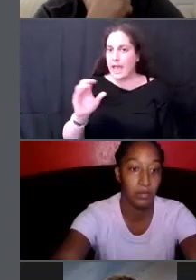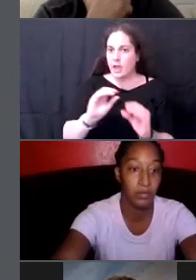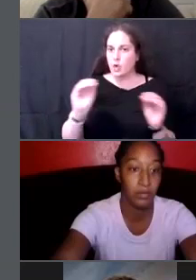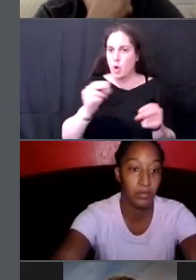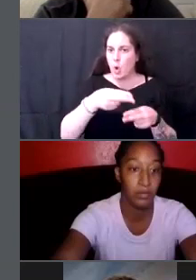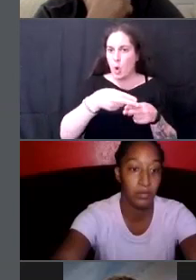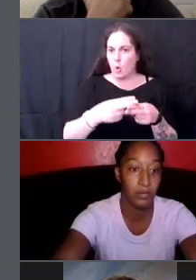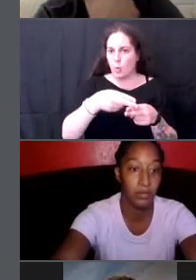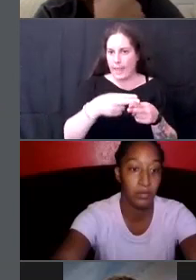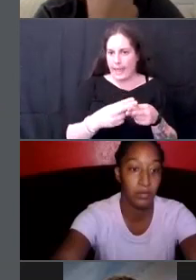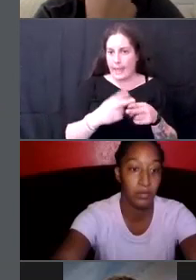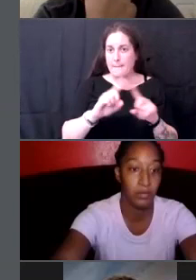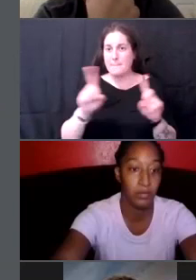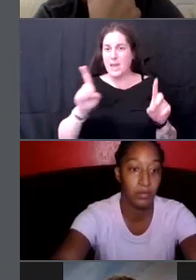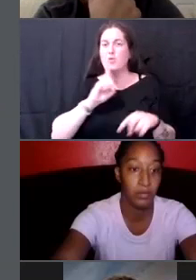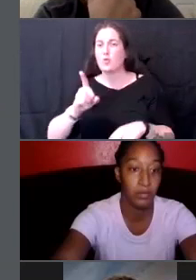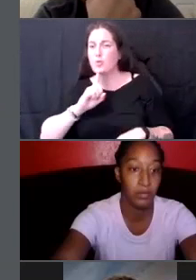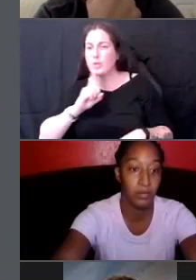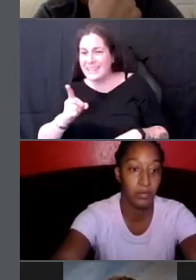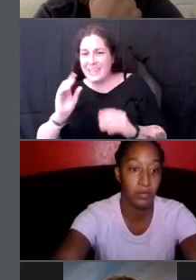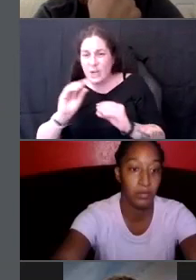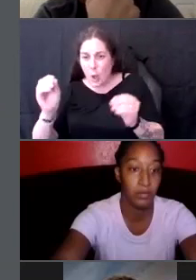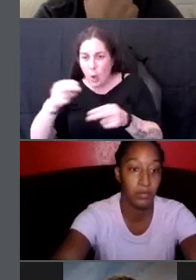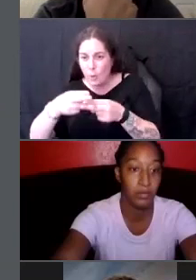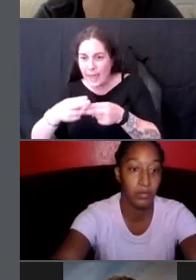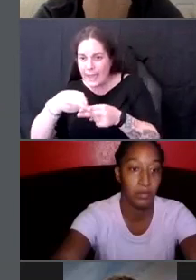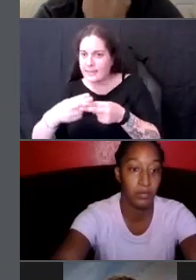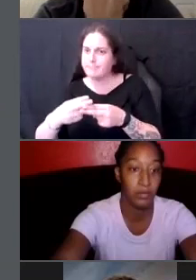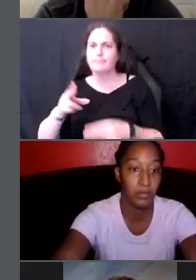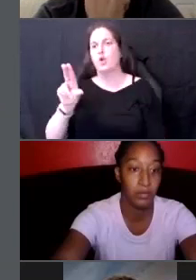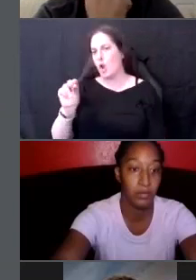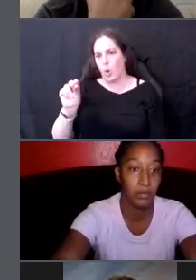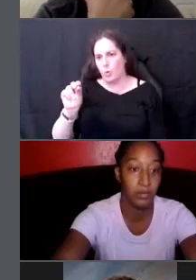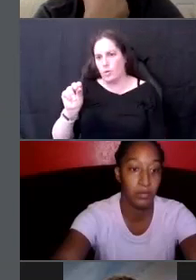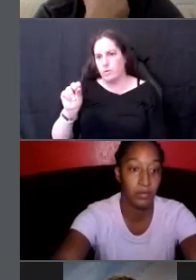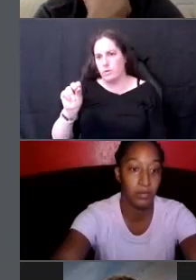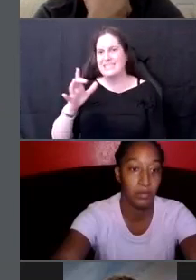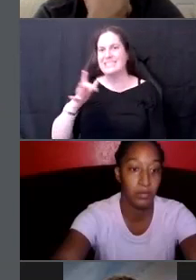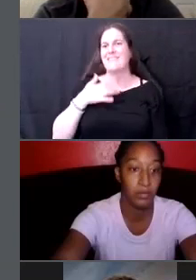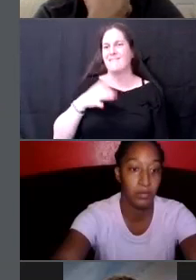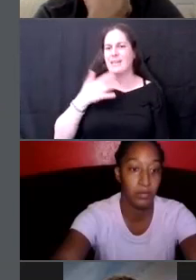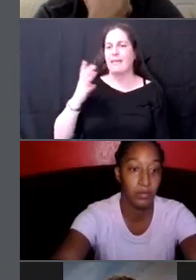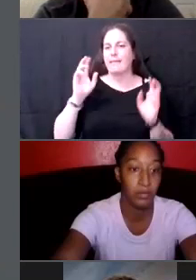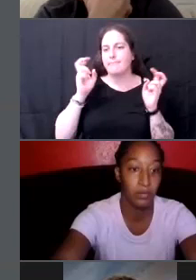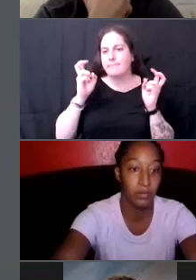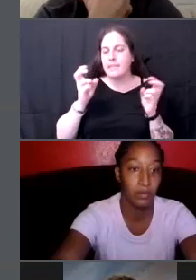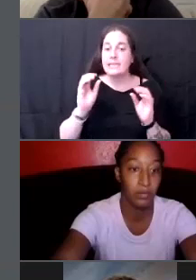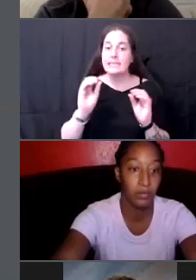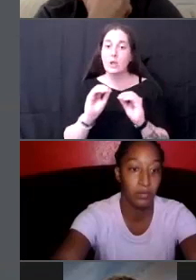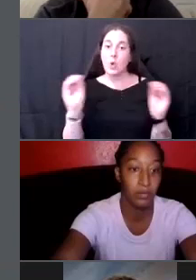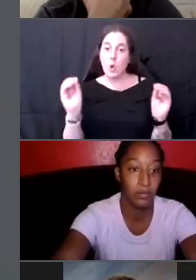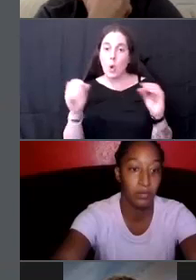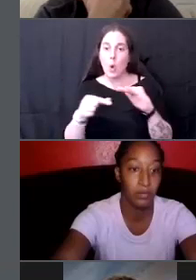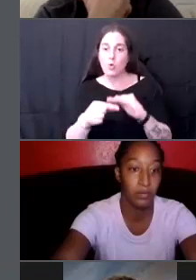not actually weightless. You hear people say this idea of zero gravity, or